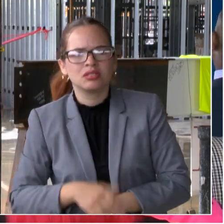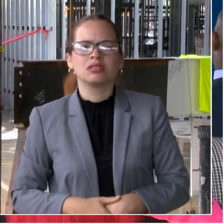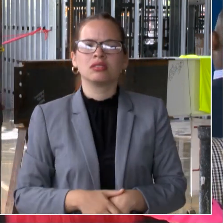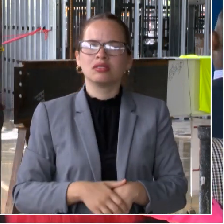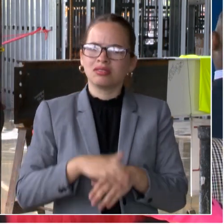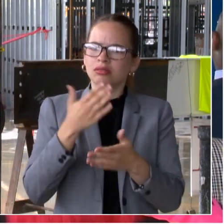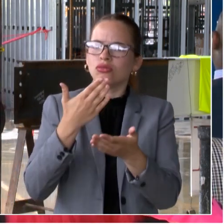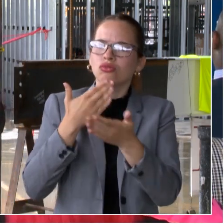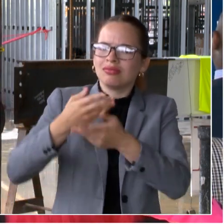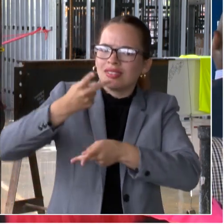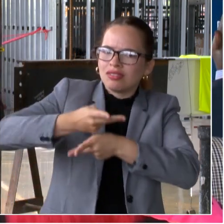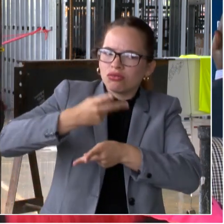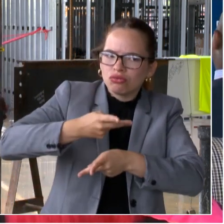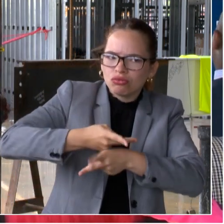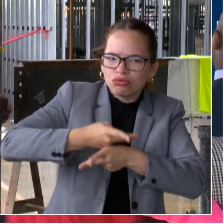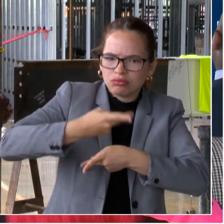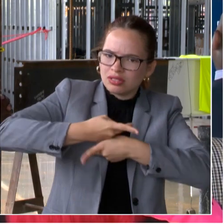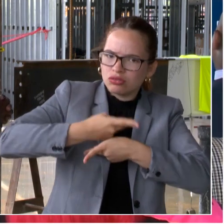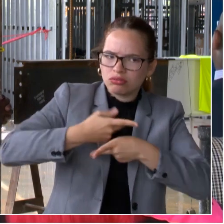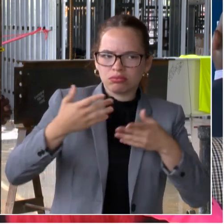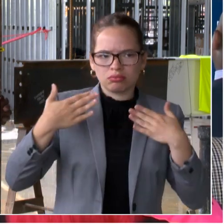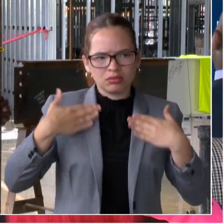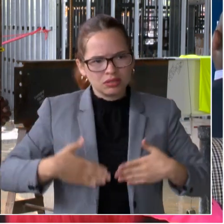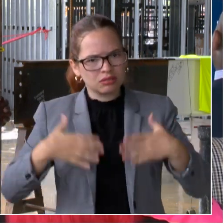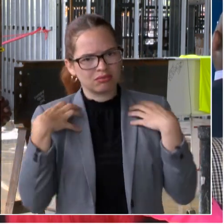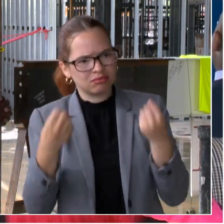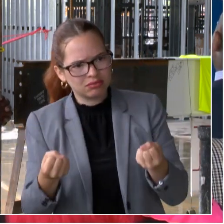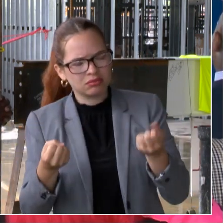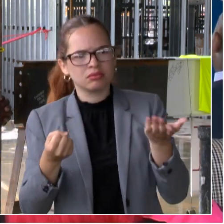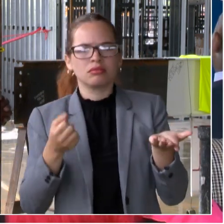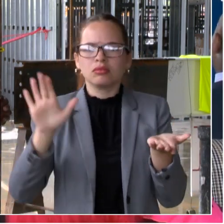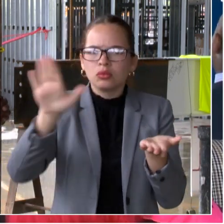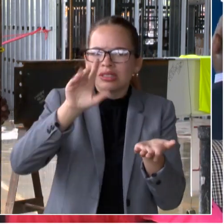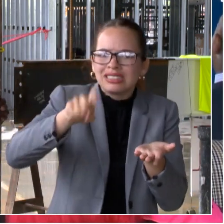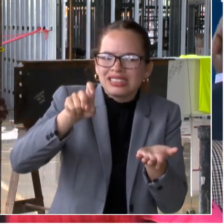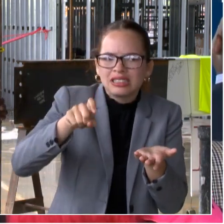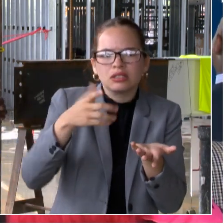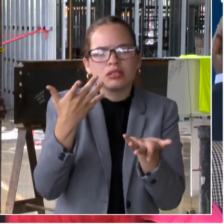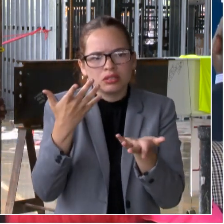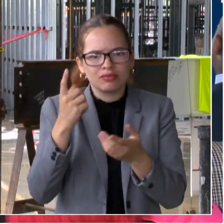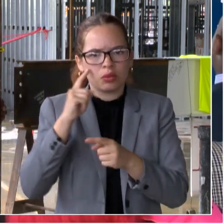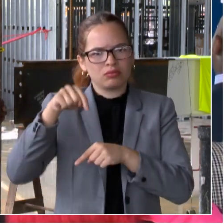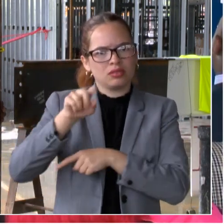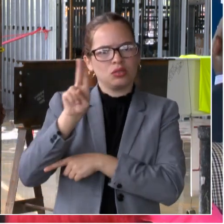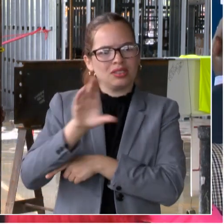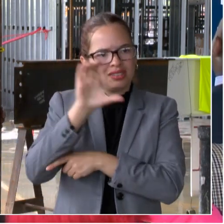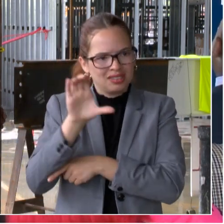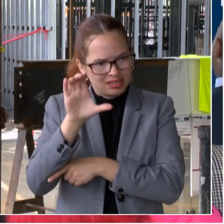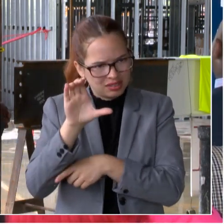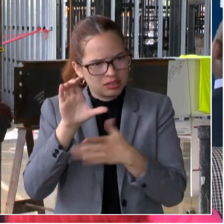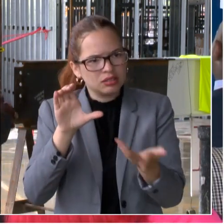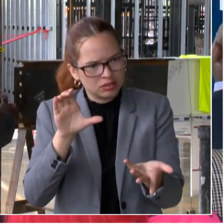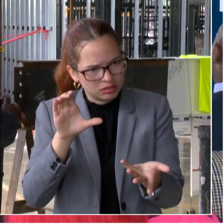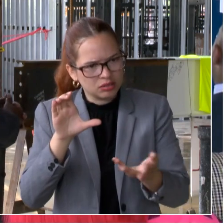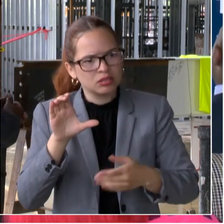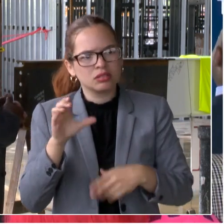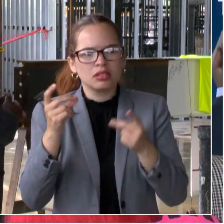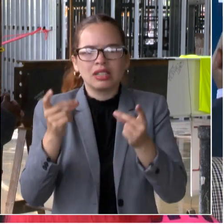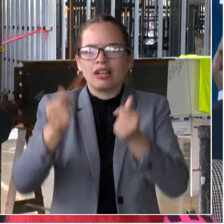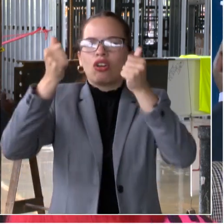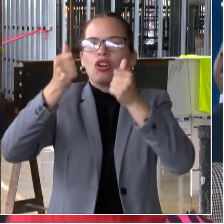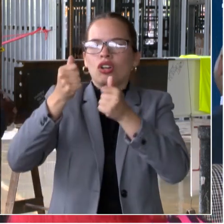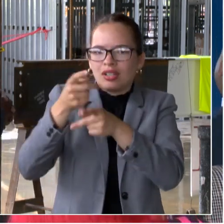line is going to the doctor, eating right, exercising, and getting all of the preventative care that you